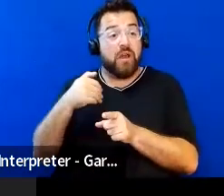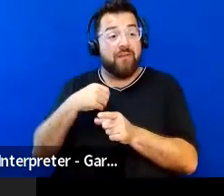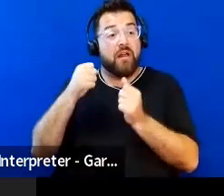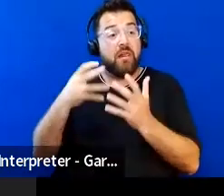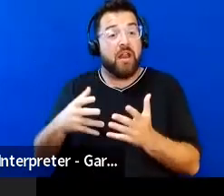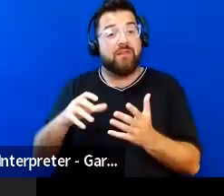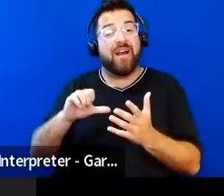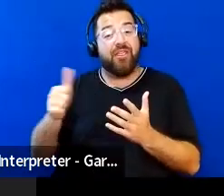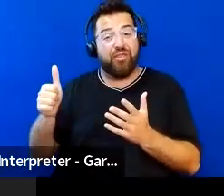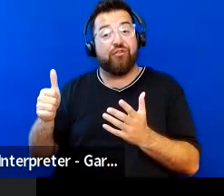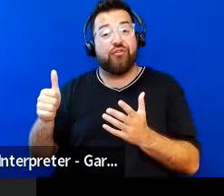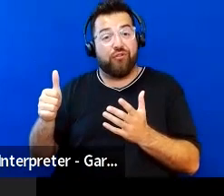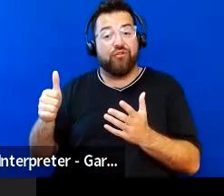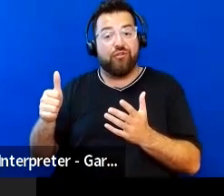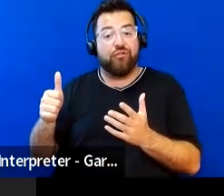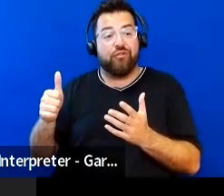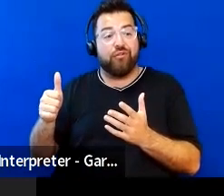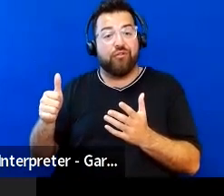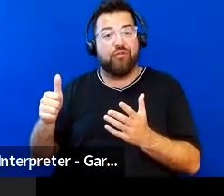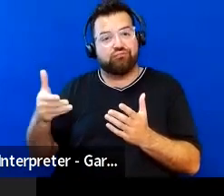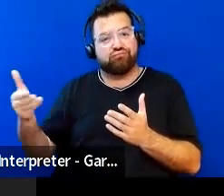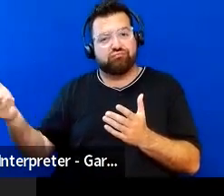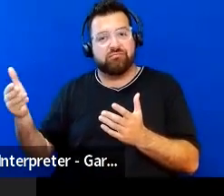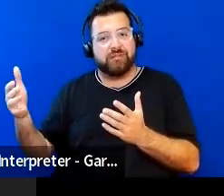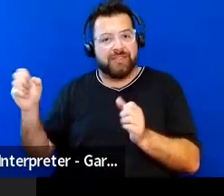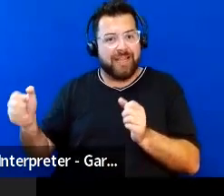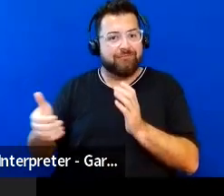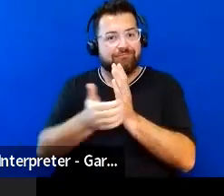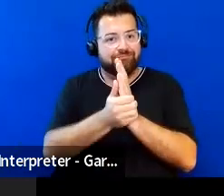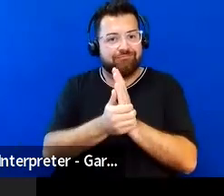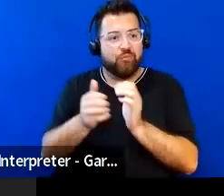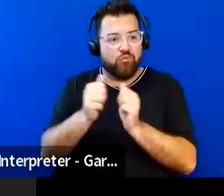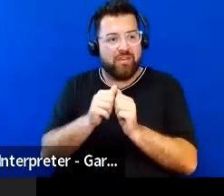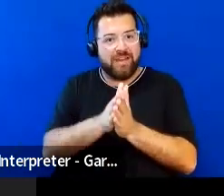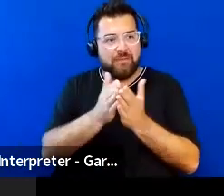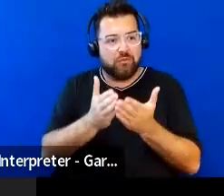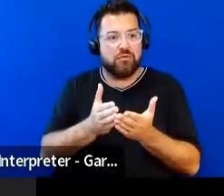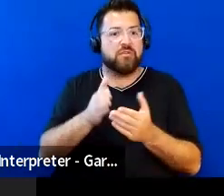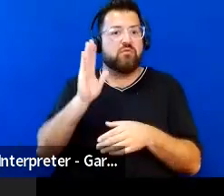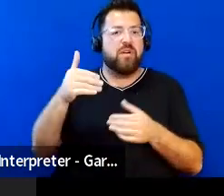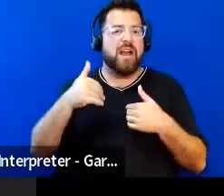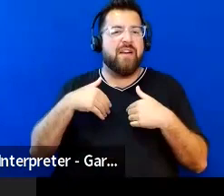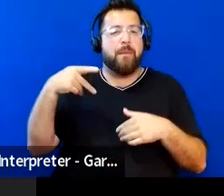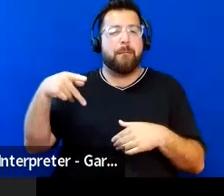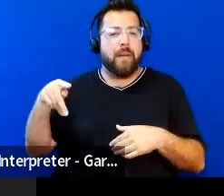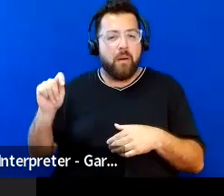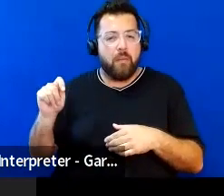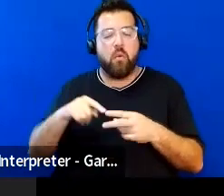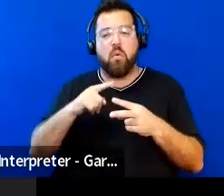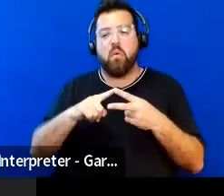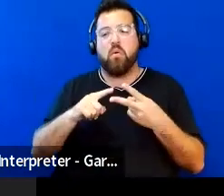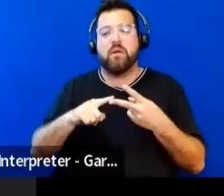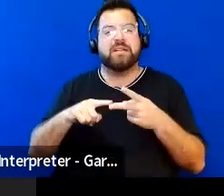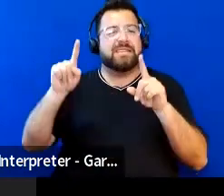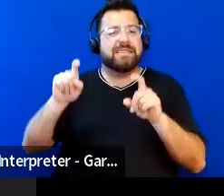thanks Linda. They have a lot of ancillaries that go along with them. Including PowerPoints,